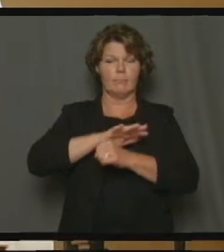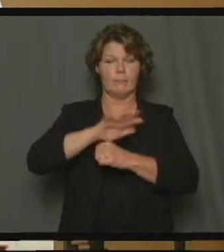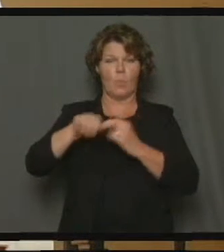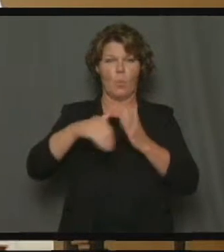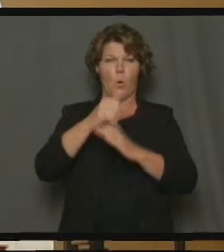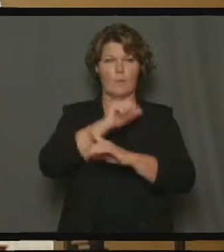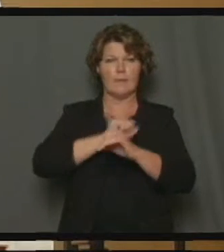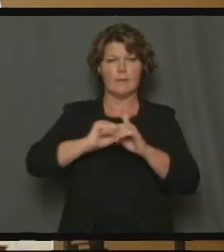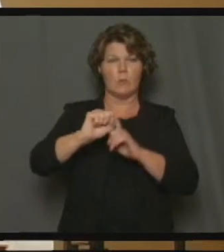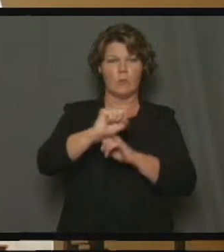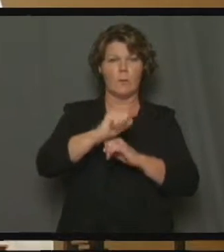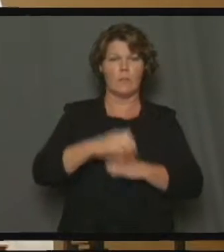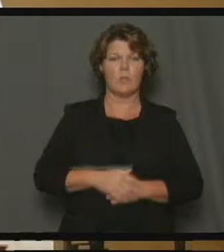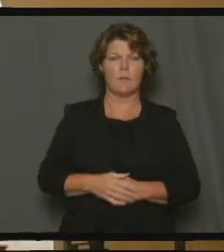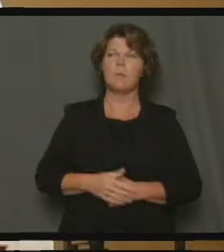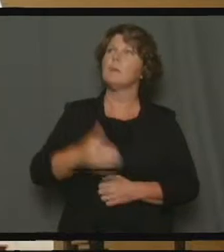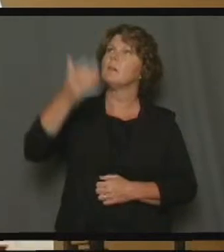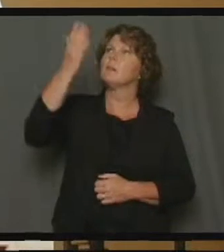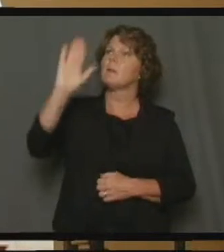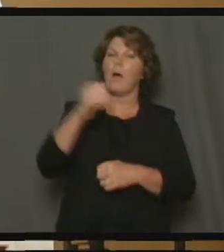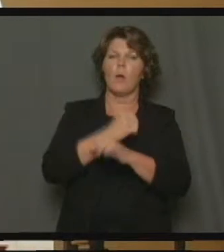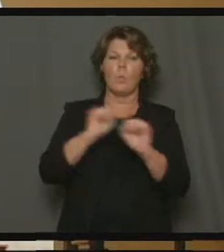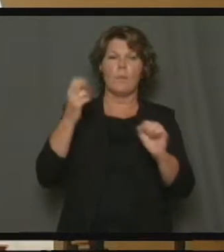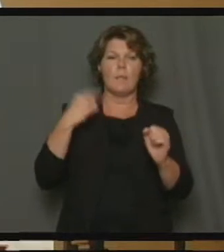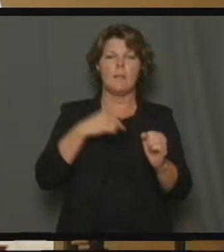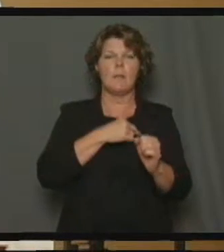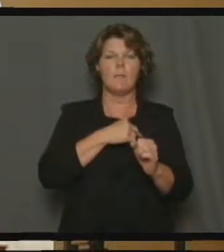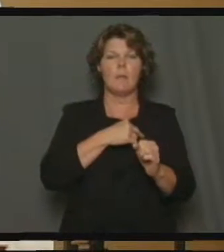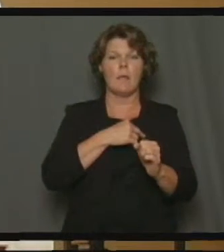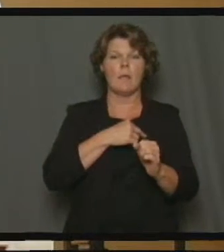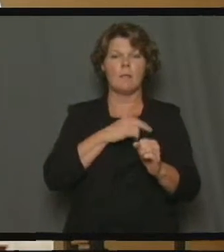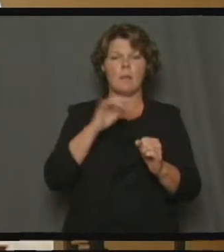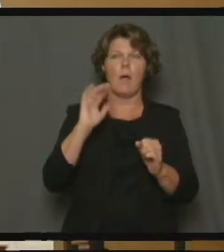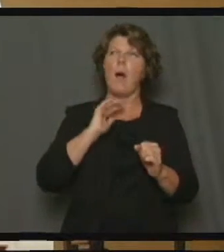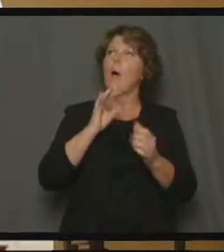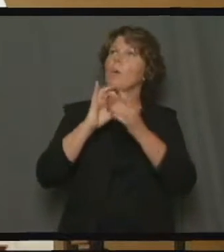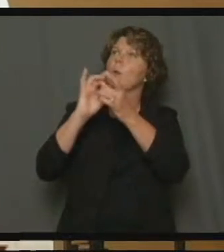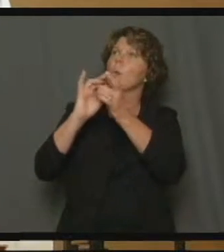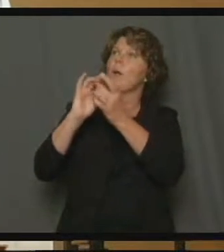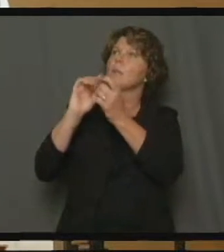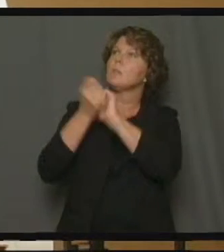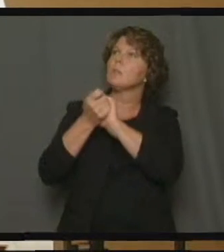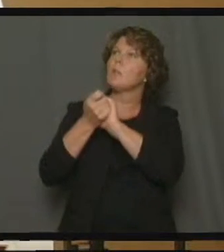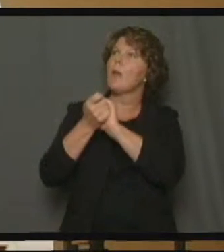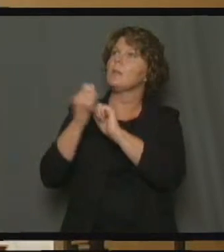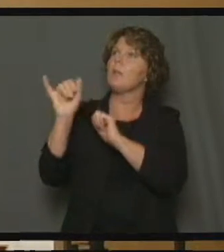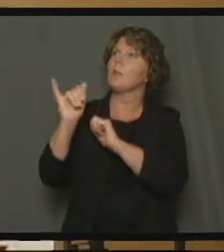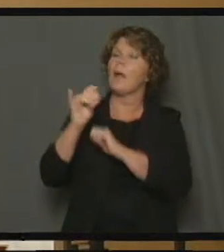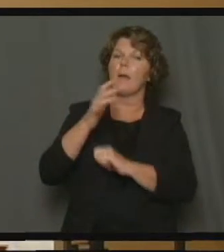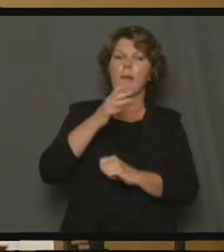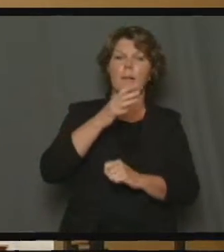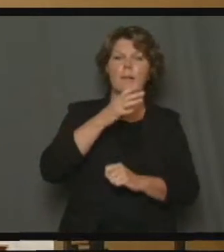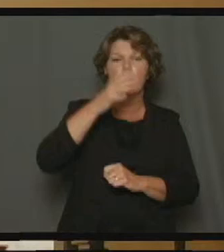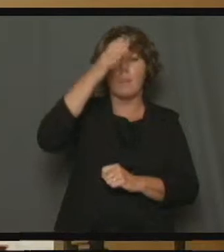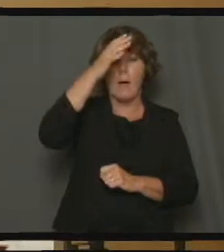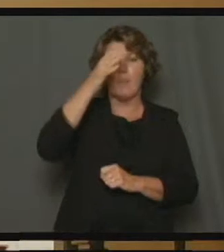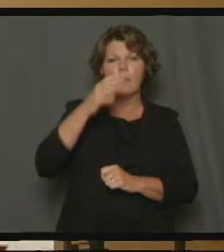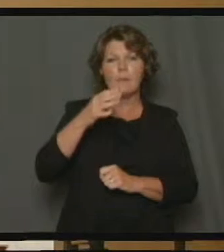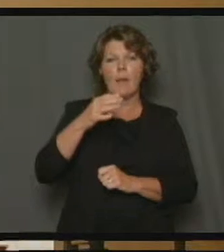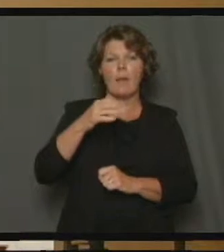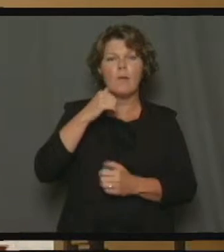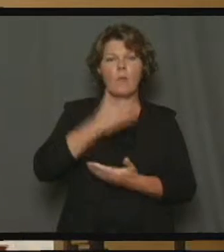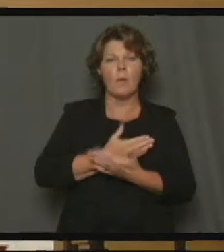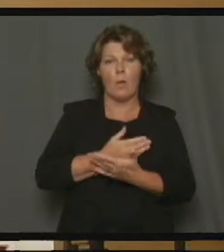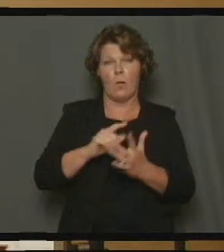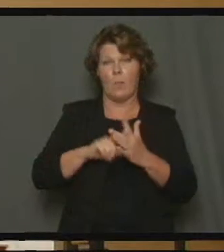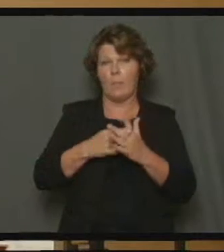God has redeemed us. Because of that, our relationship has changed. Like the parents and the daughter described at the beginning of this